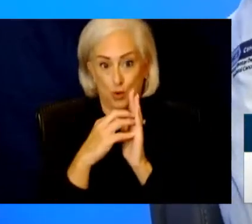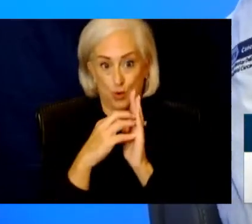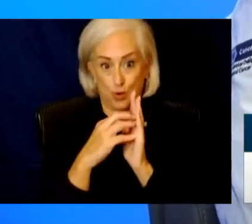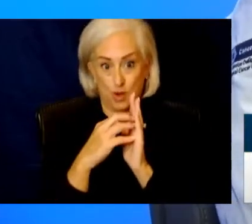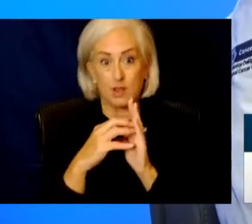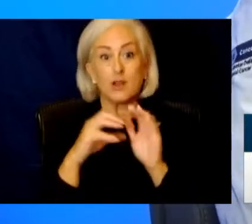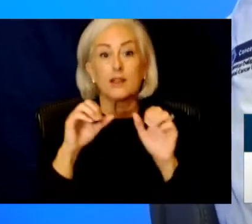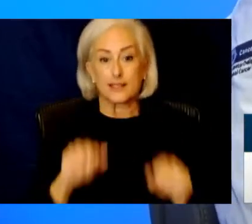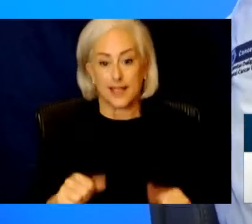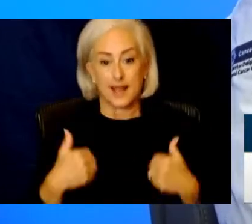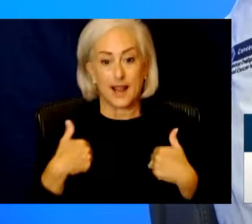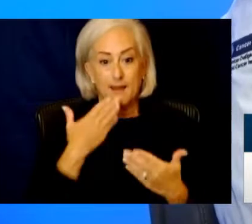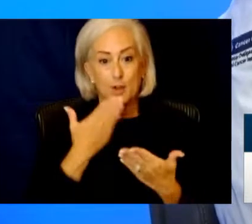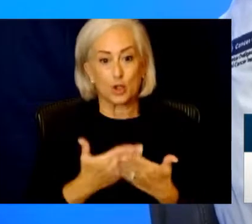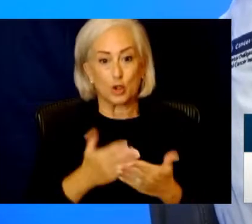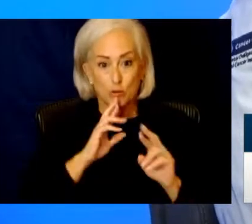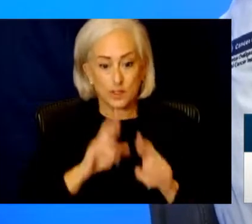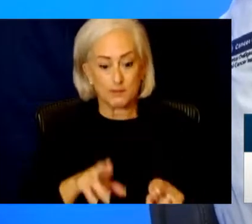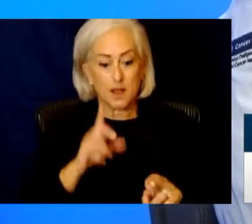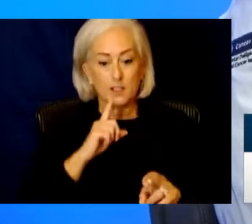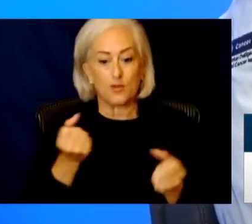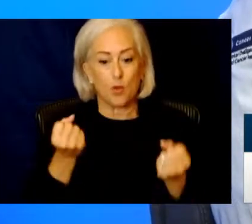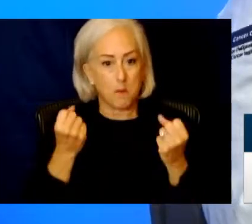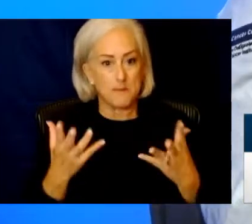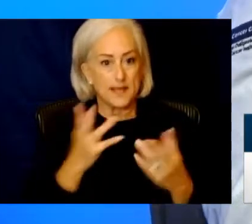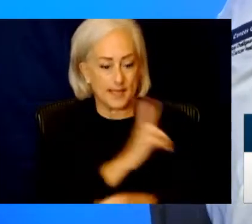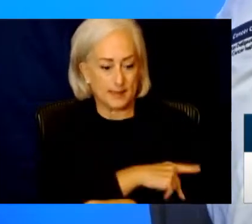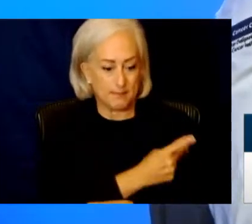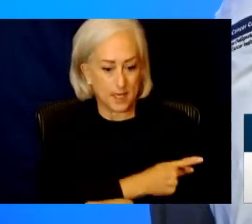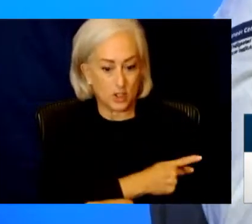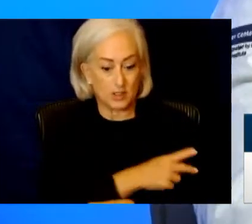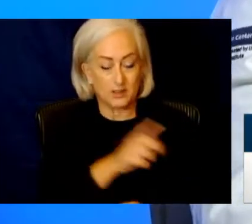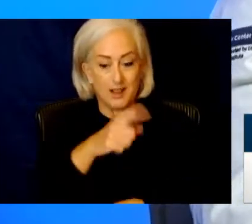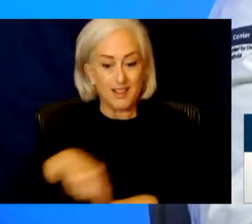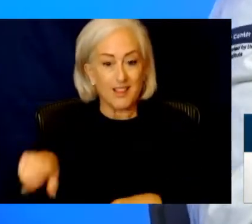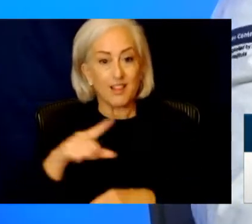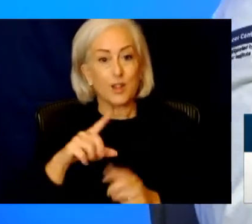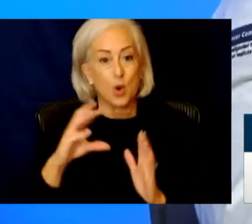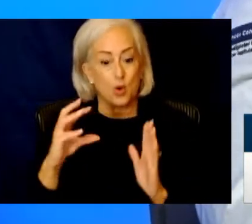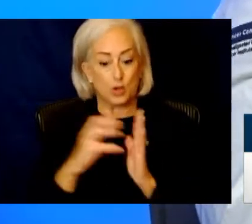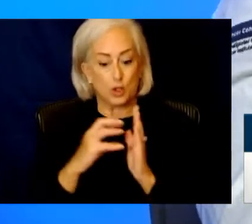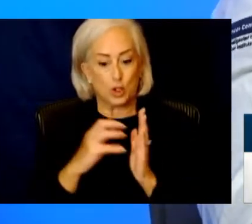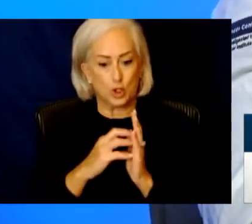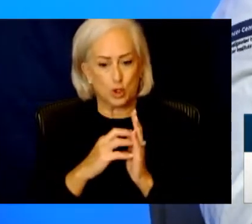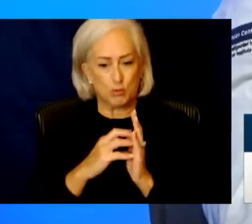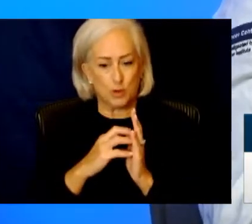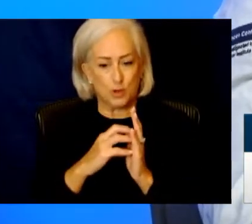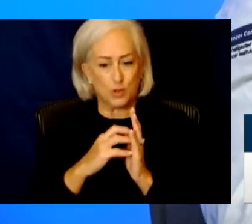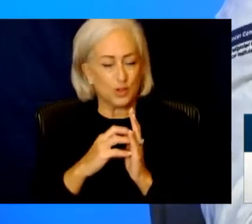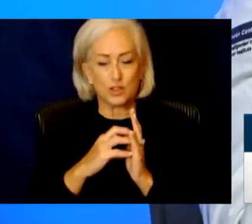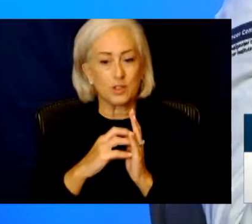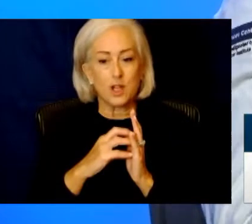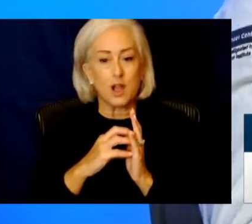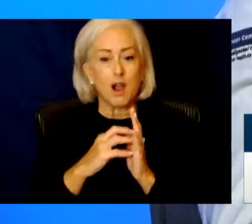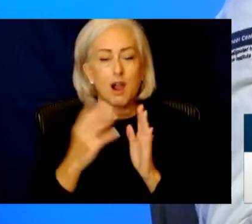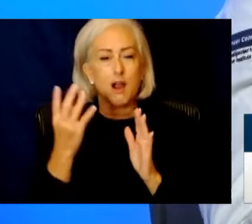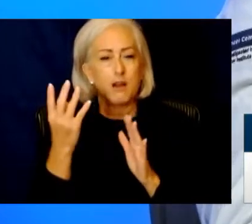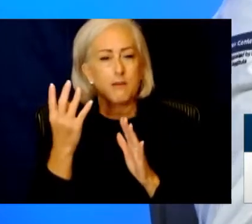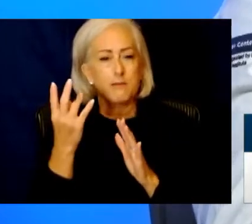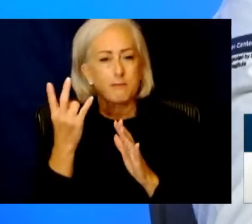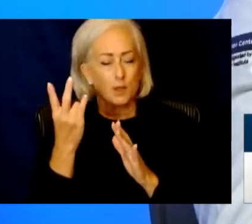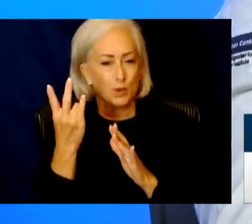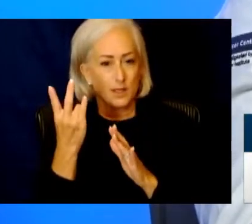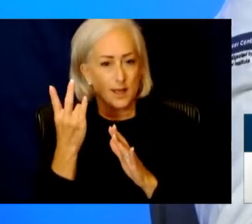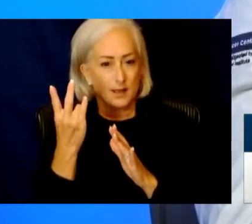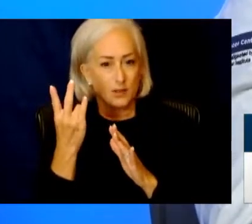response in many of these patients. Right. And these tumors are so mutated that they are easy for the immune system, once